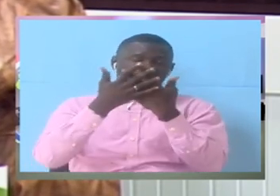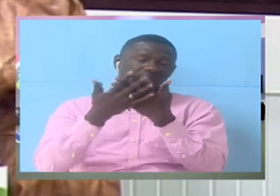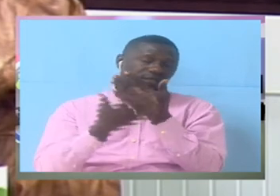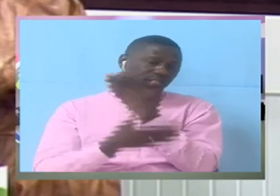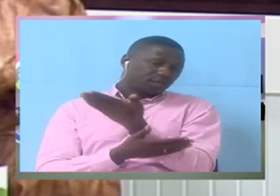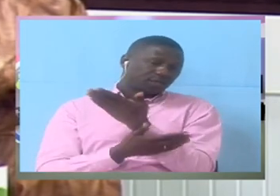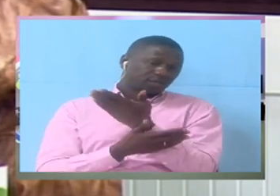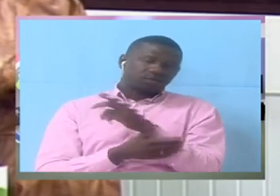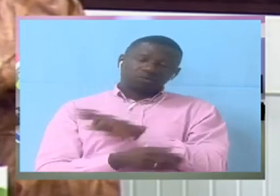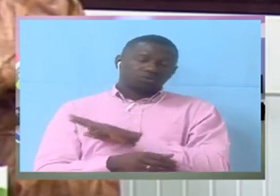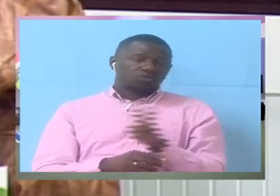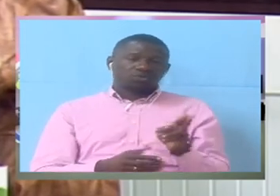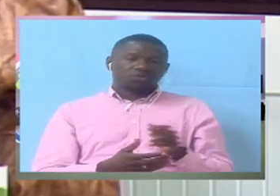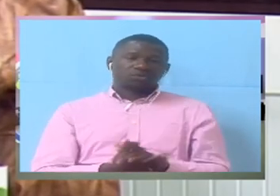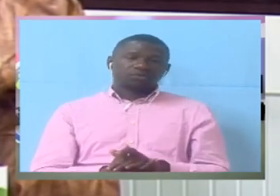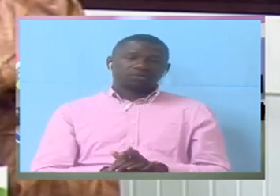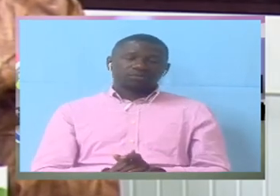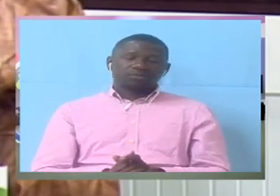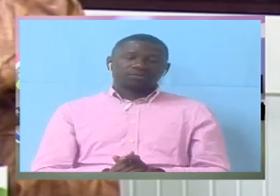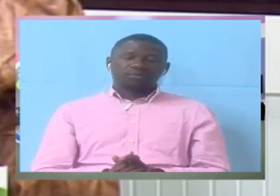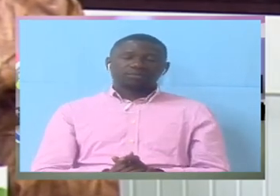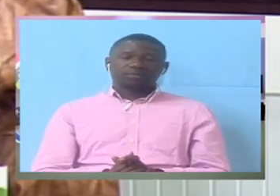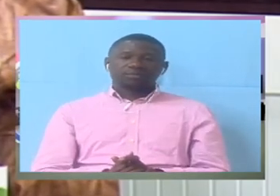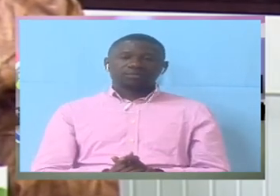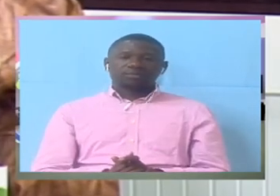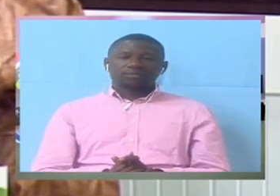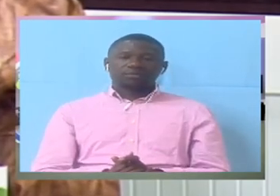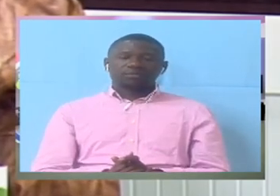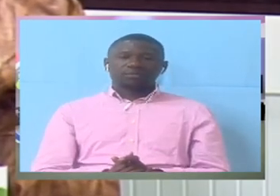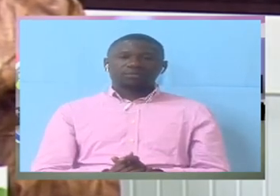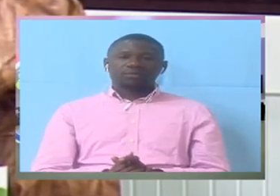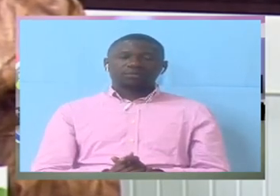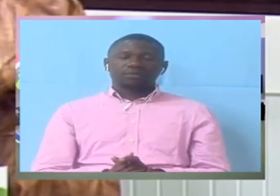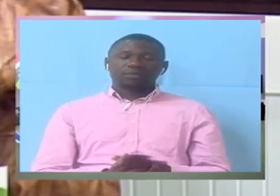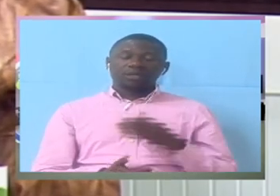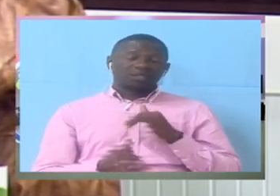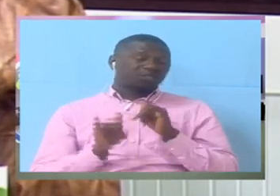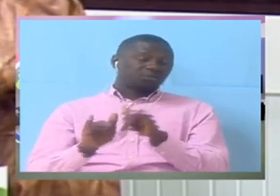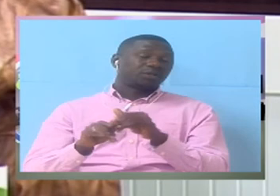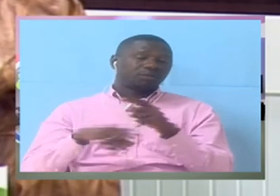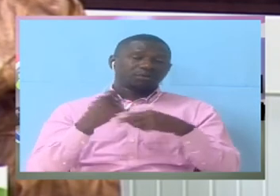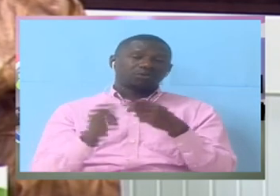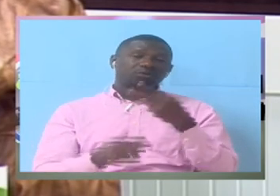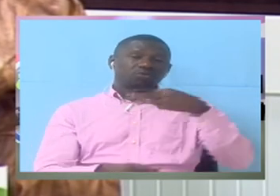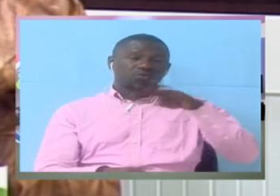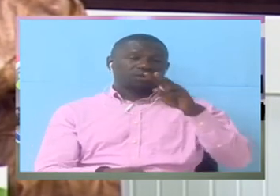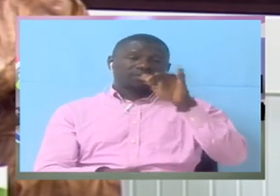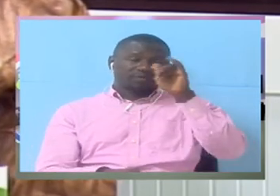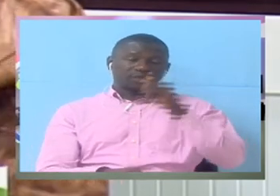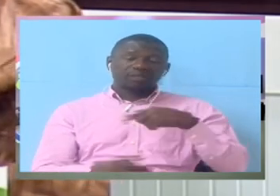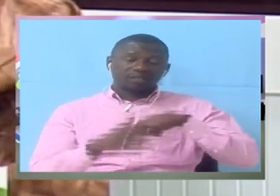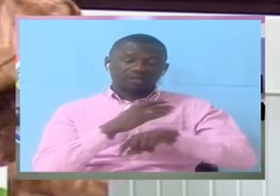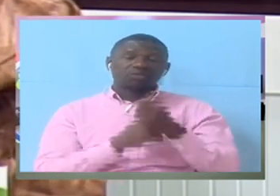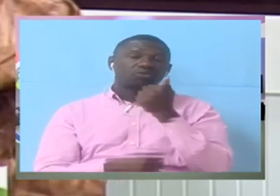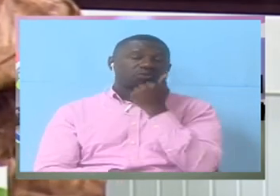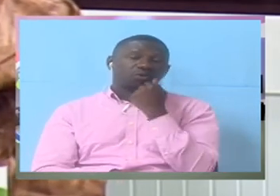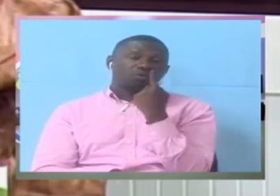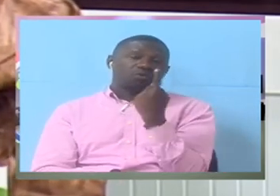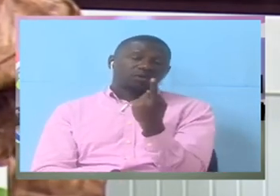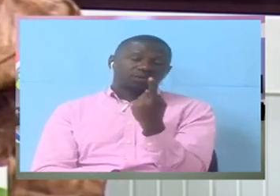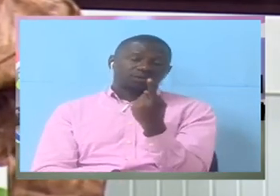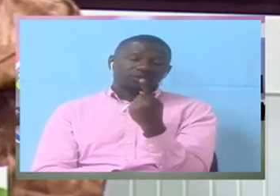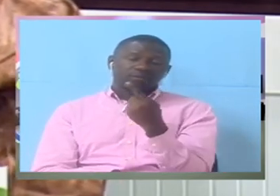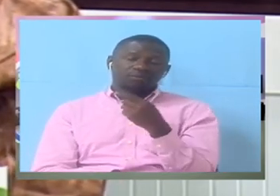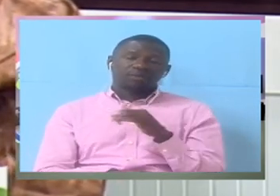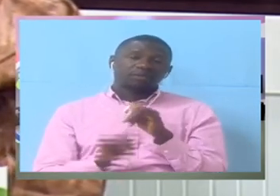That is not there. They are 12 years like number 1. I spent 12 years in number 1. Not 7 years